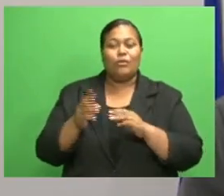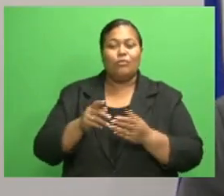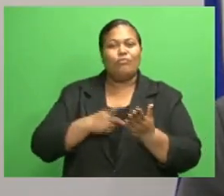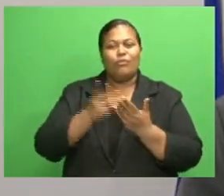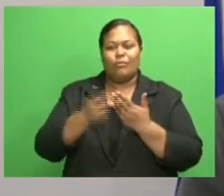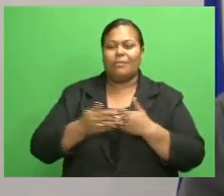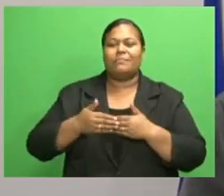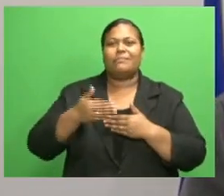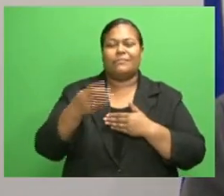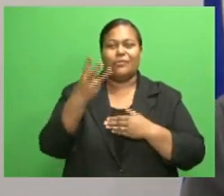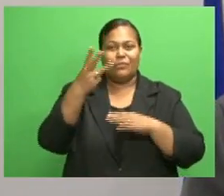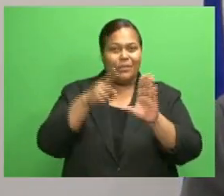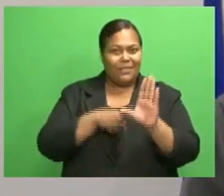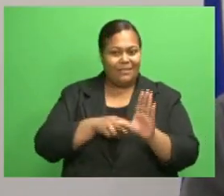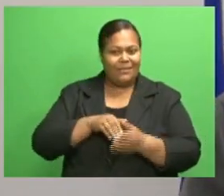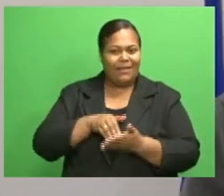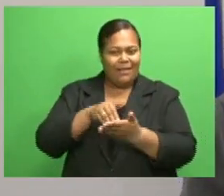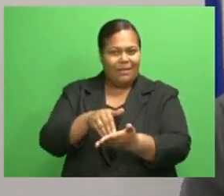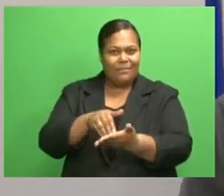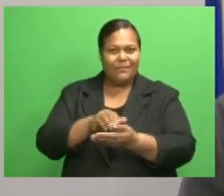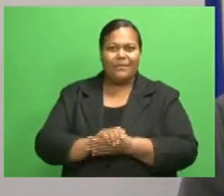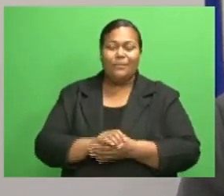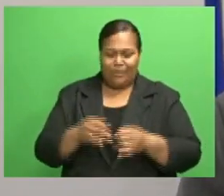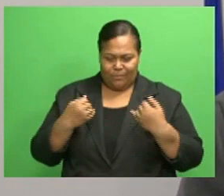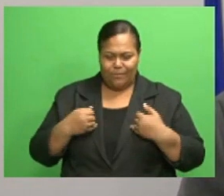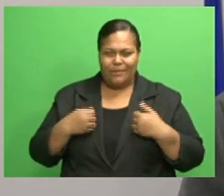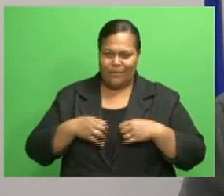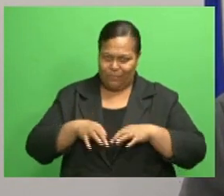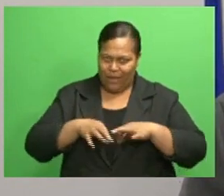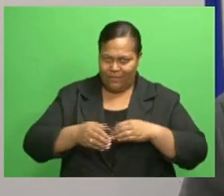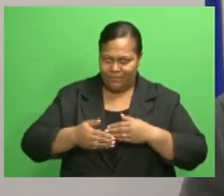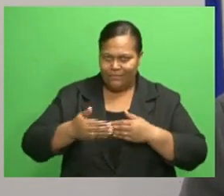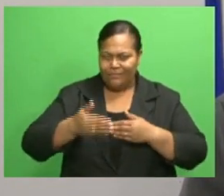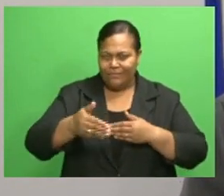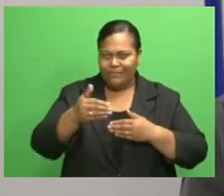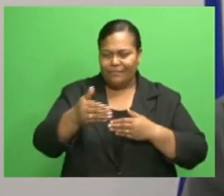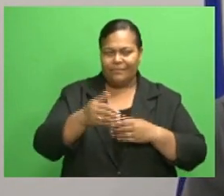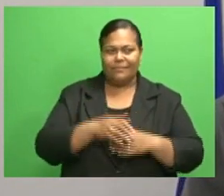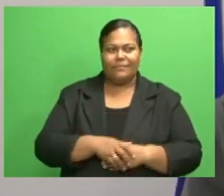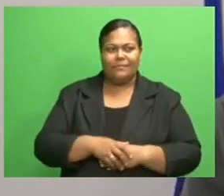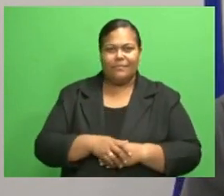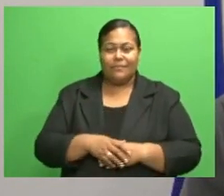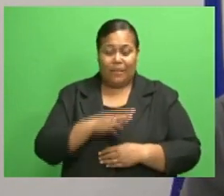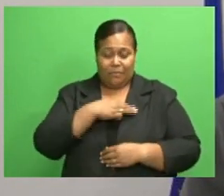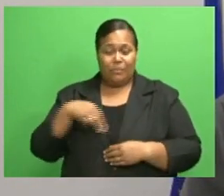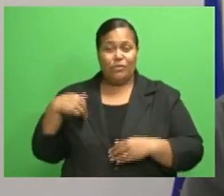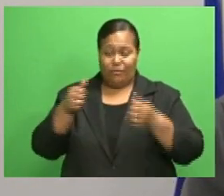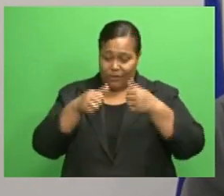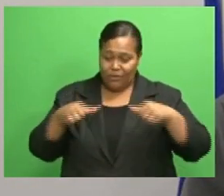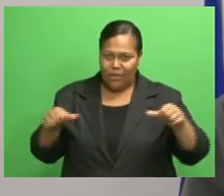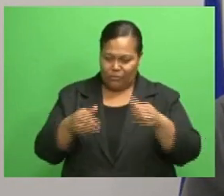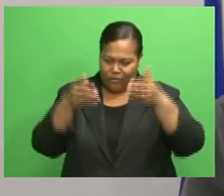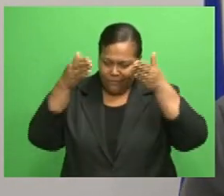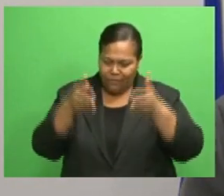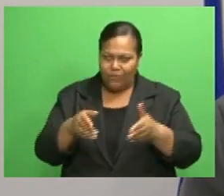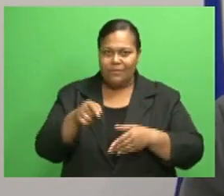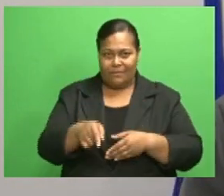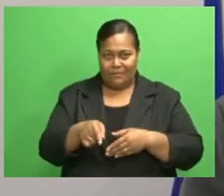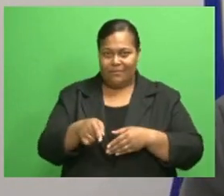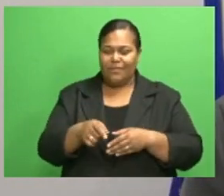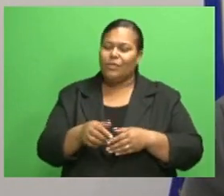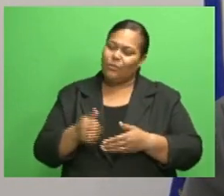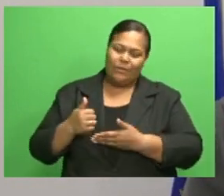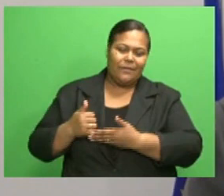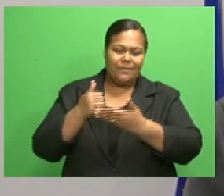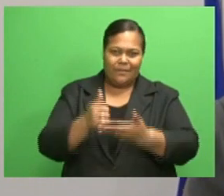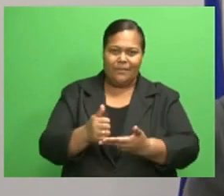will help the implementation of the strategy put forward by the Ministry of Agriculture, and that's a very good sector to assist, because